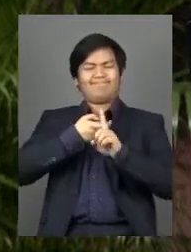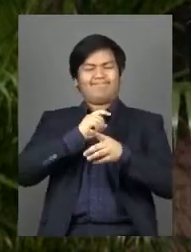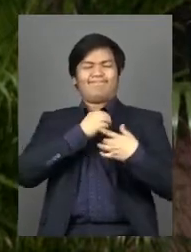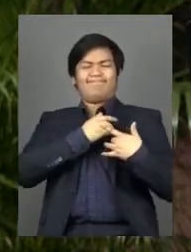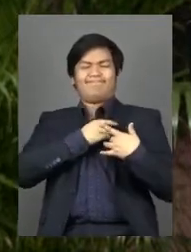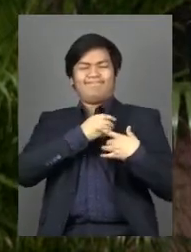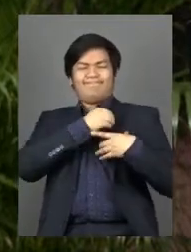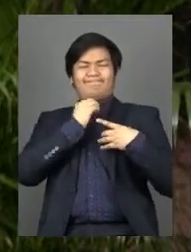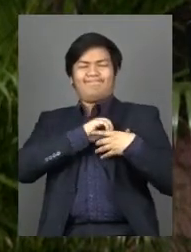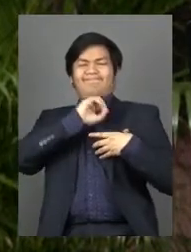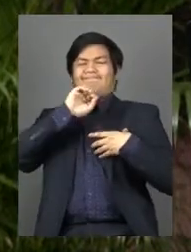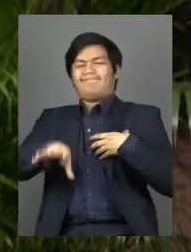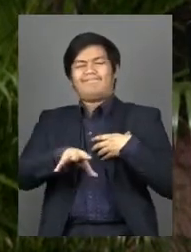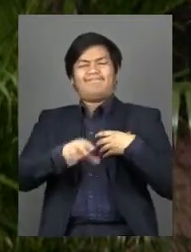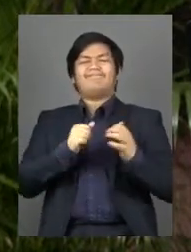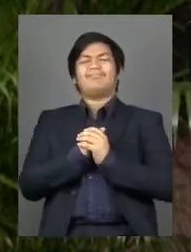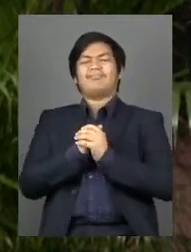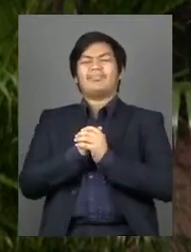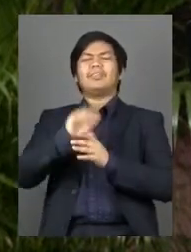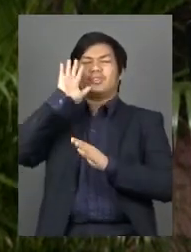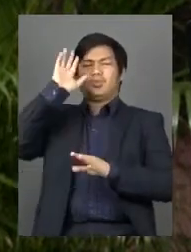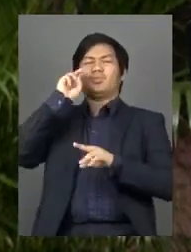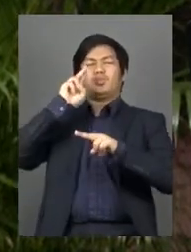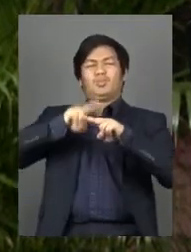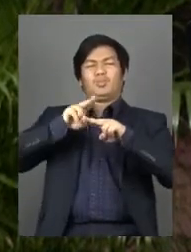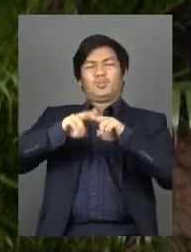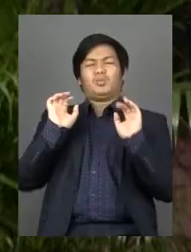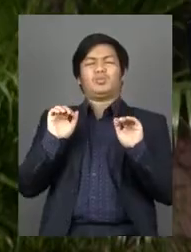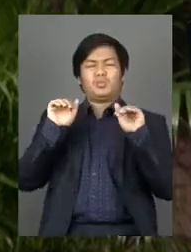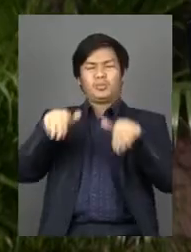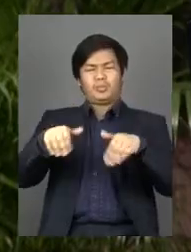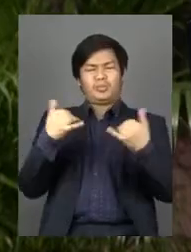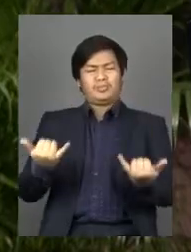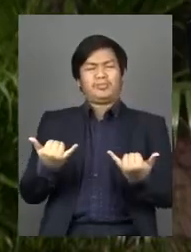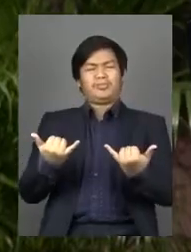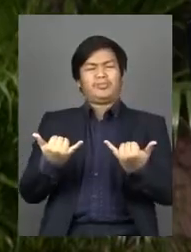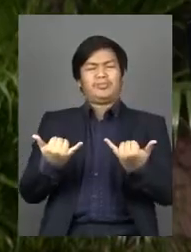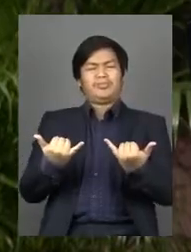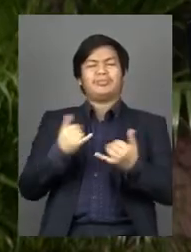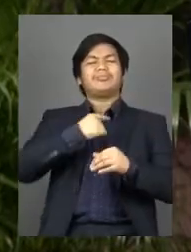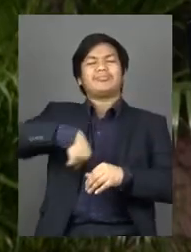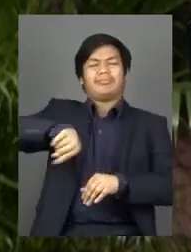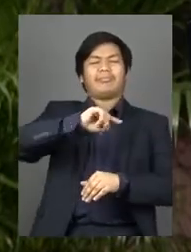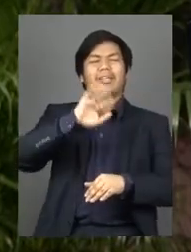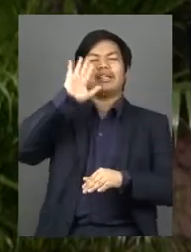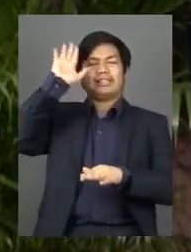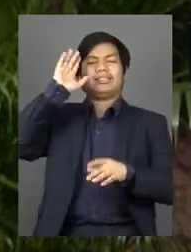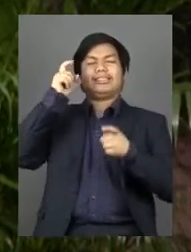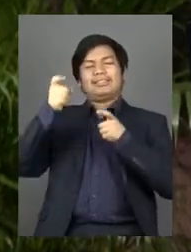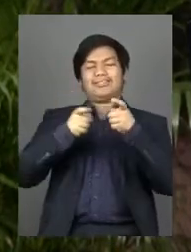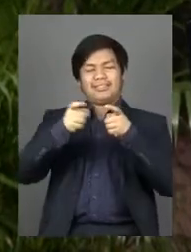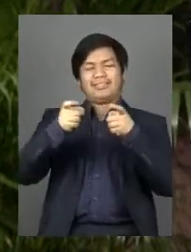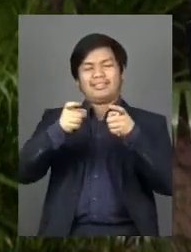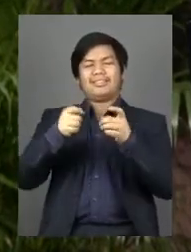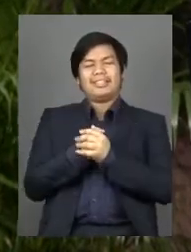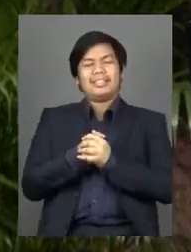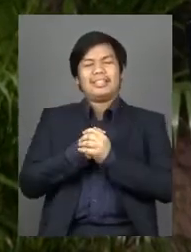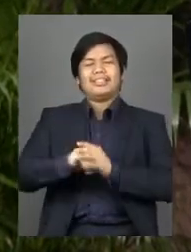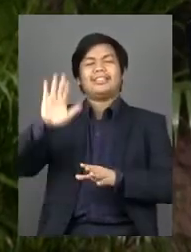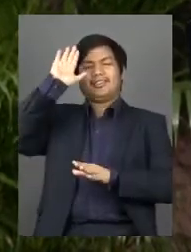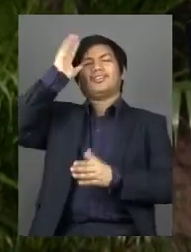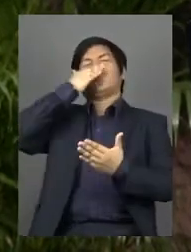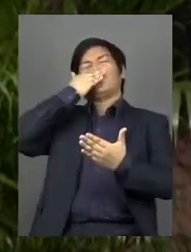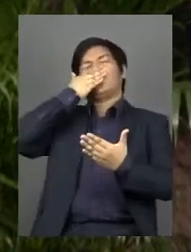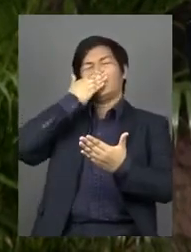remember You are standing on the throne. You are sitting on that throne, Lord. You are in control. And You are